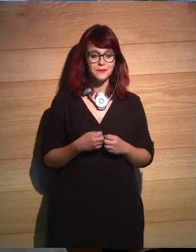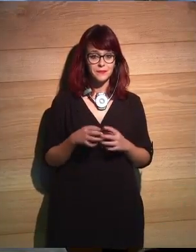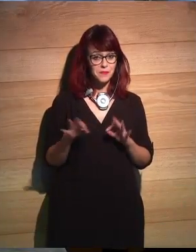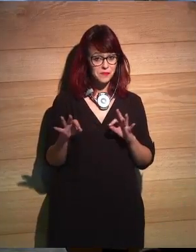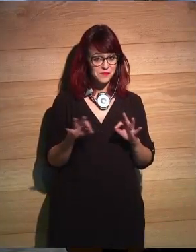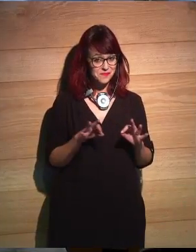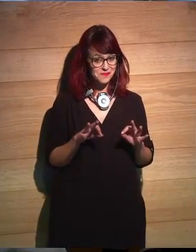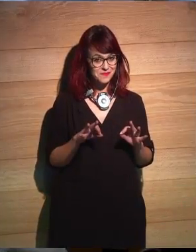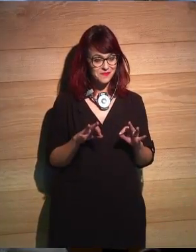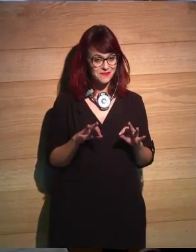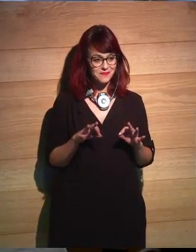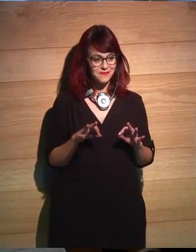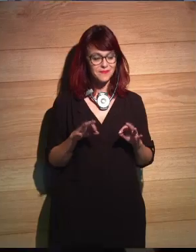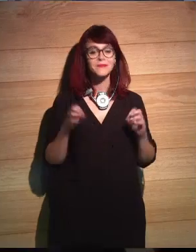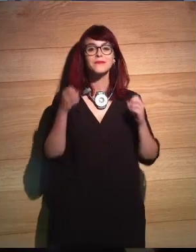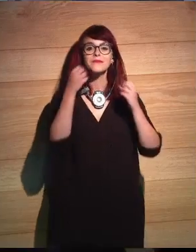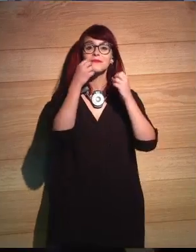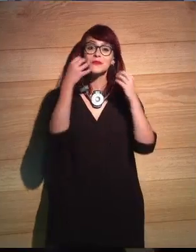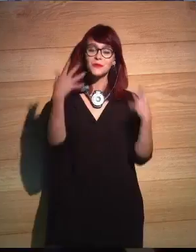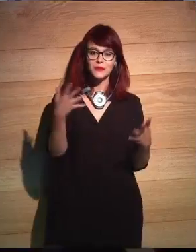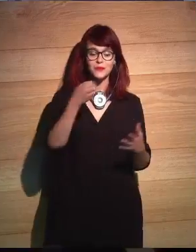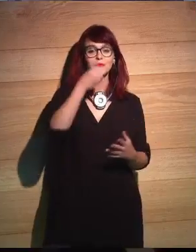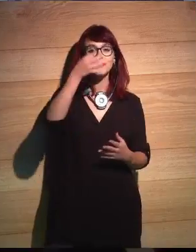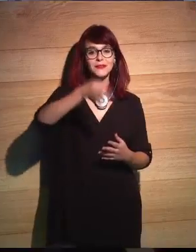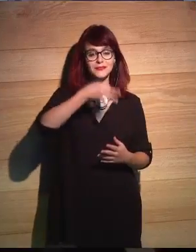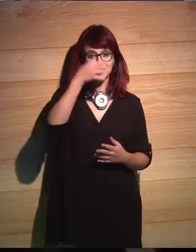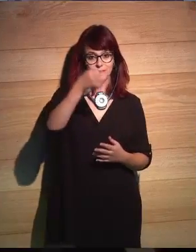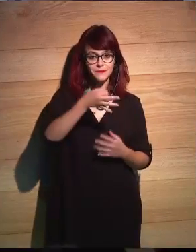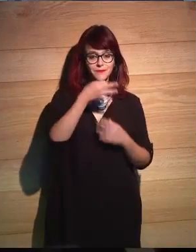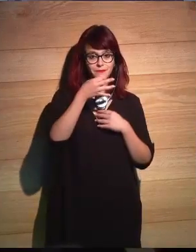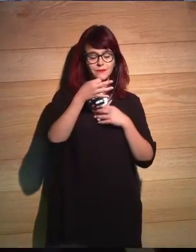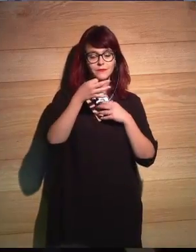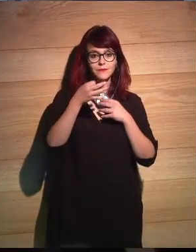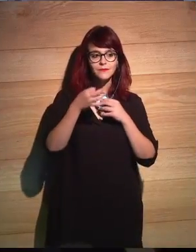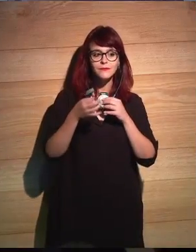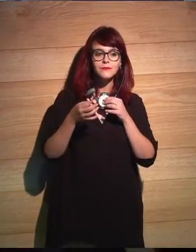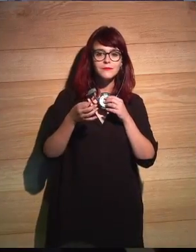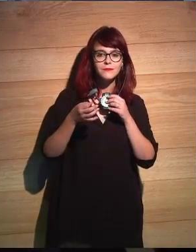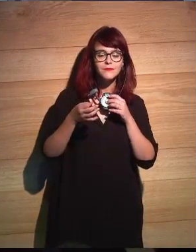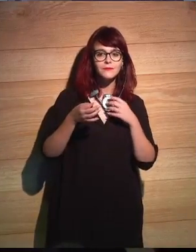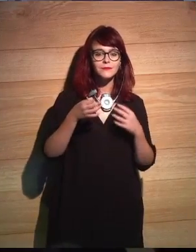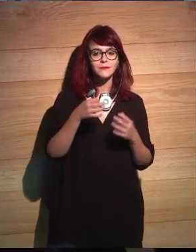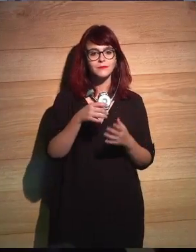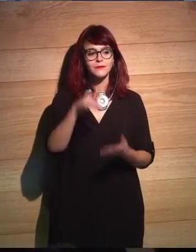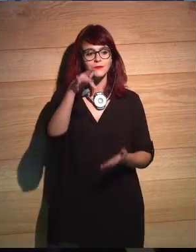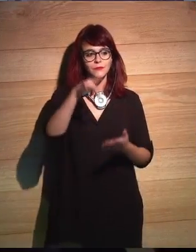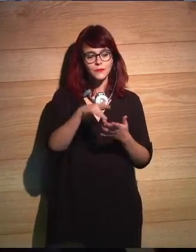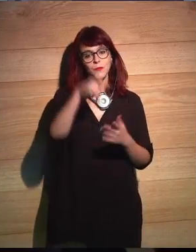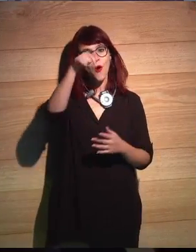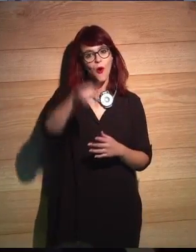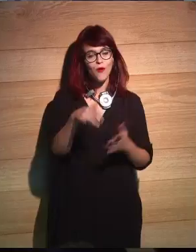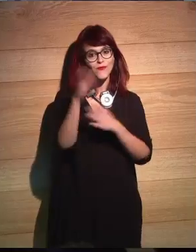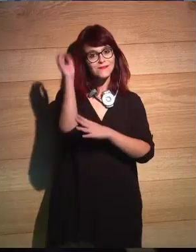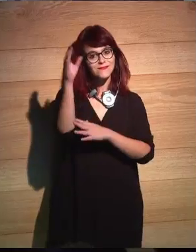You ready? Okay. Yes. Bueno, pues buenas tardes. So, good afternoon, everyone, and welcome